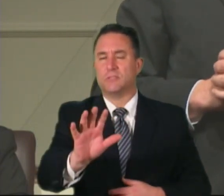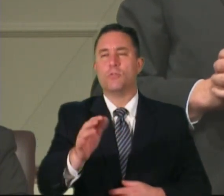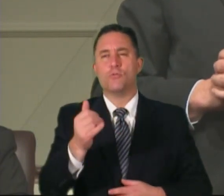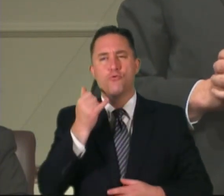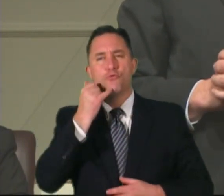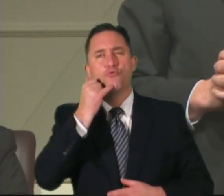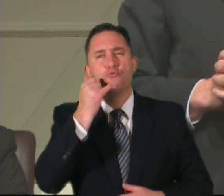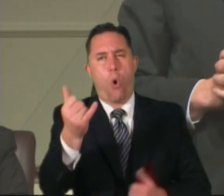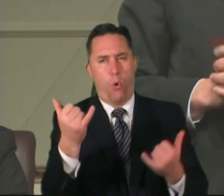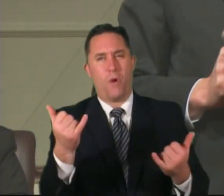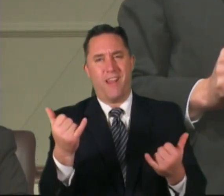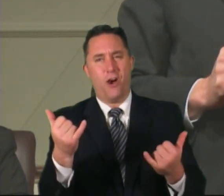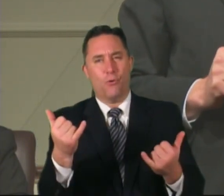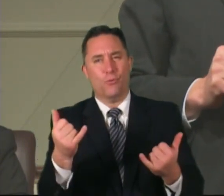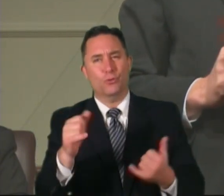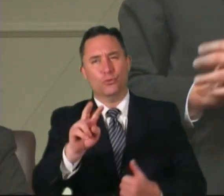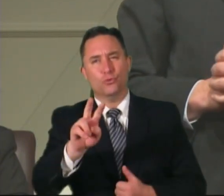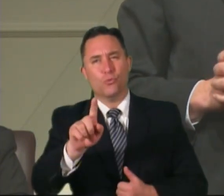Call right now.